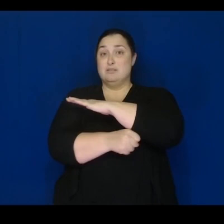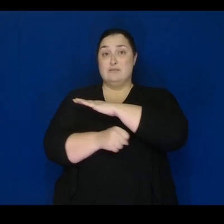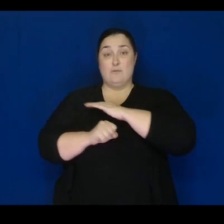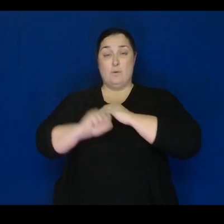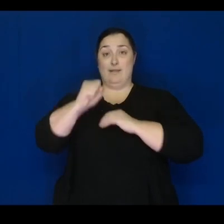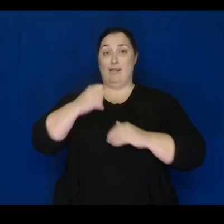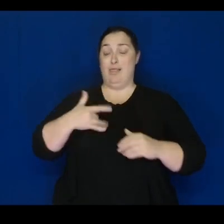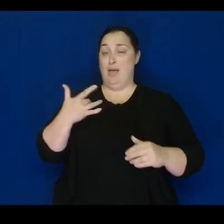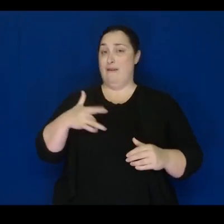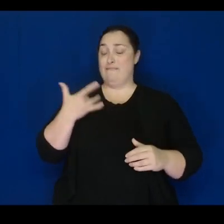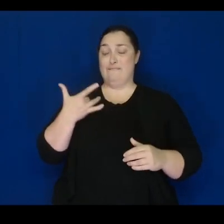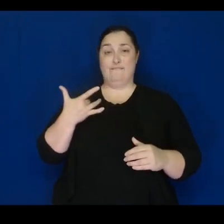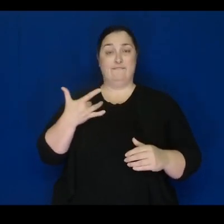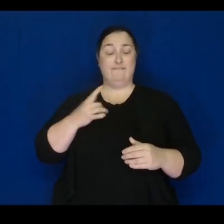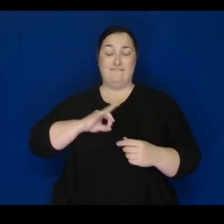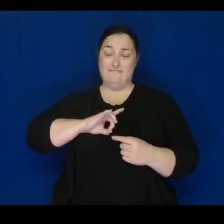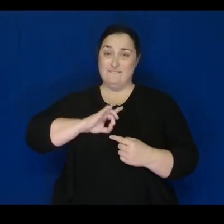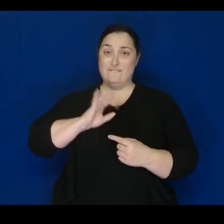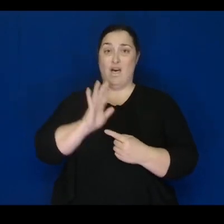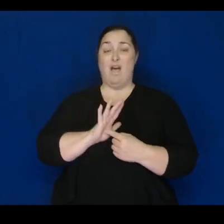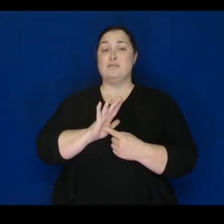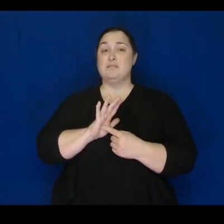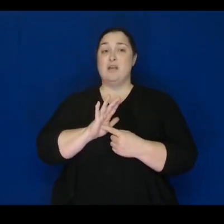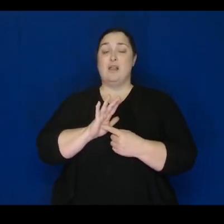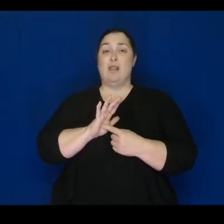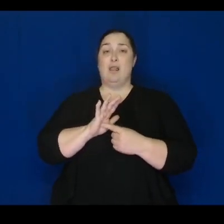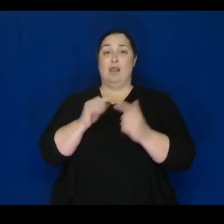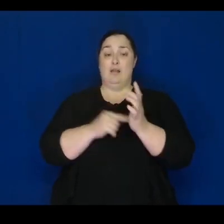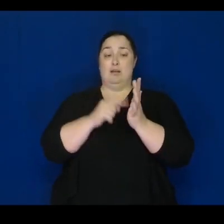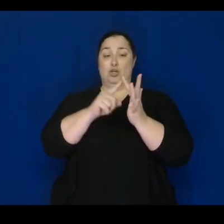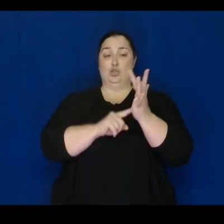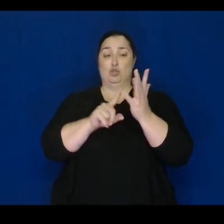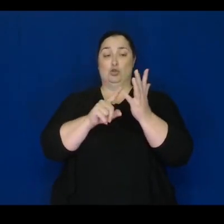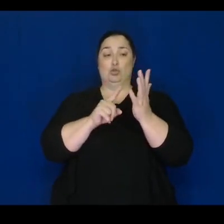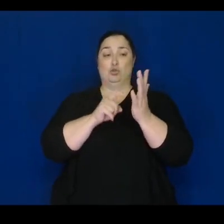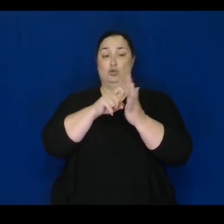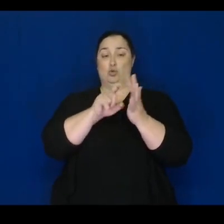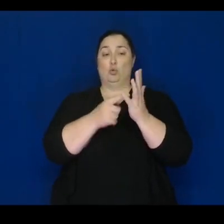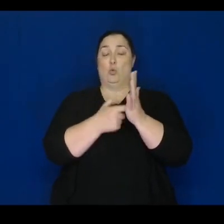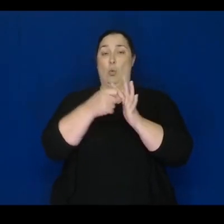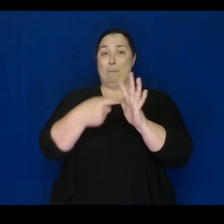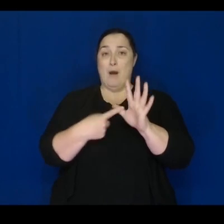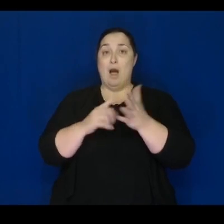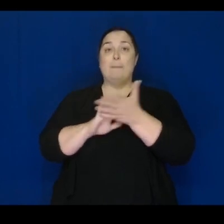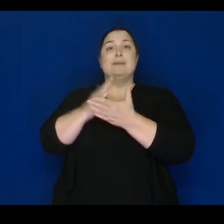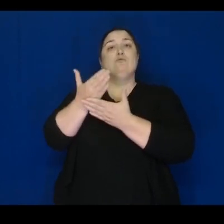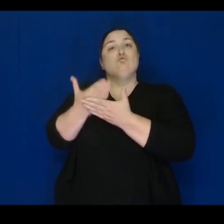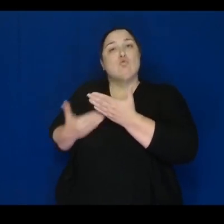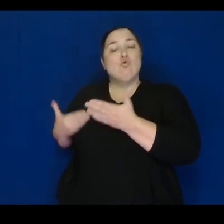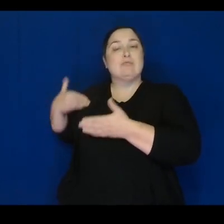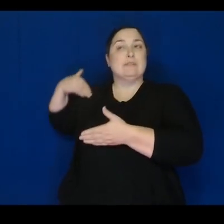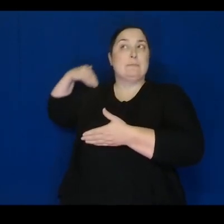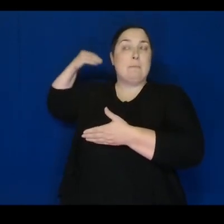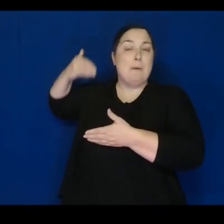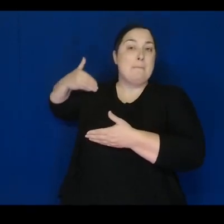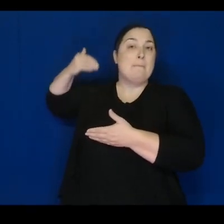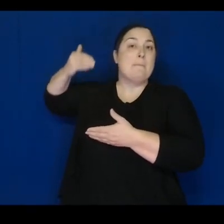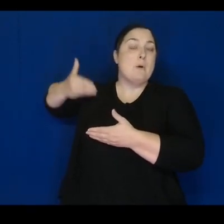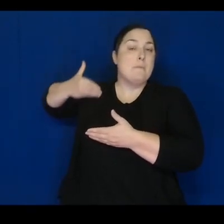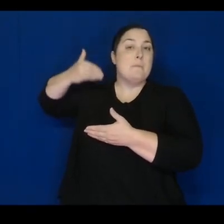in their beliefs. With chukulpa, stories are passed down from generation to generation, and these